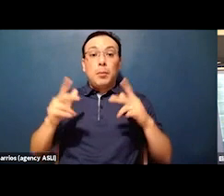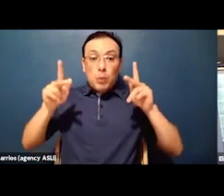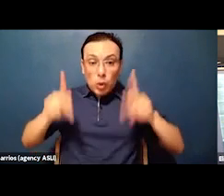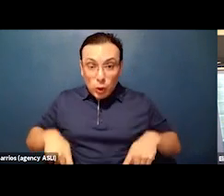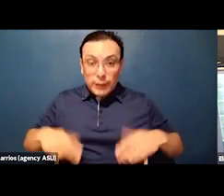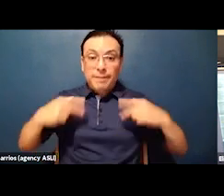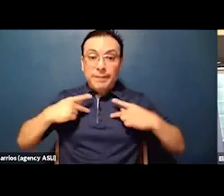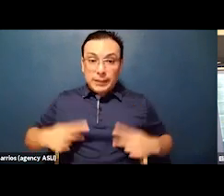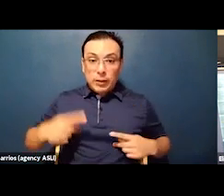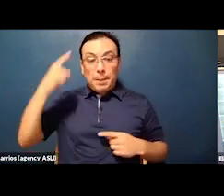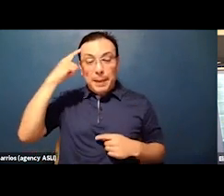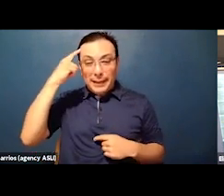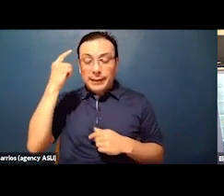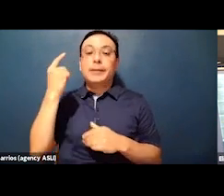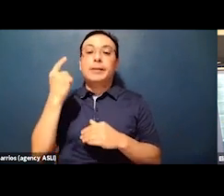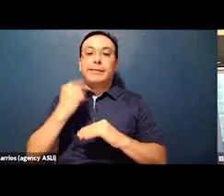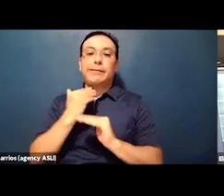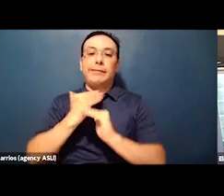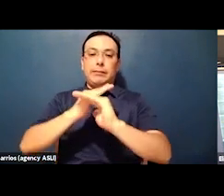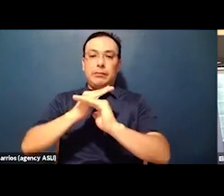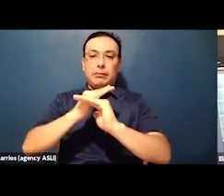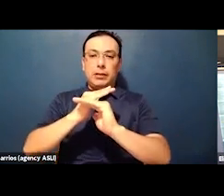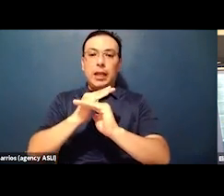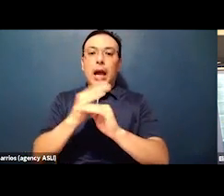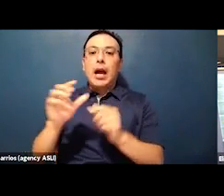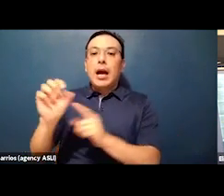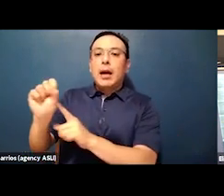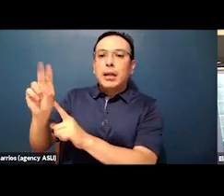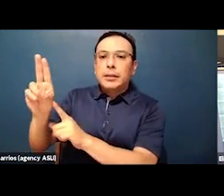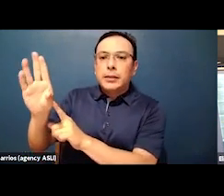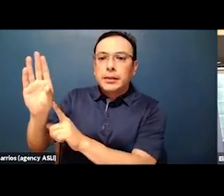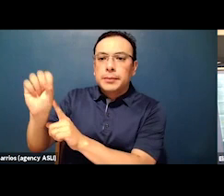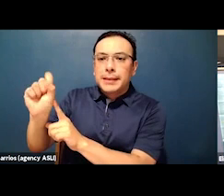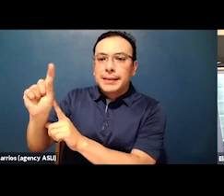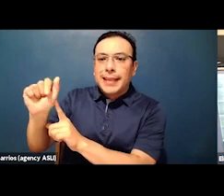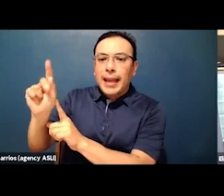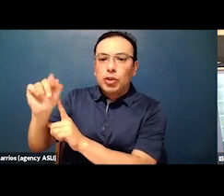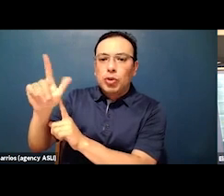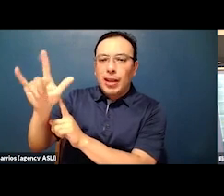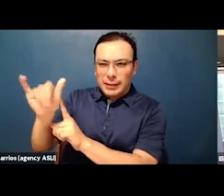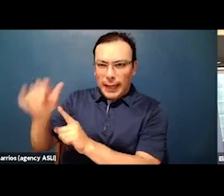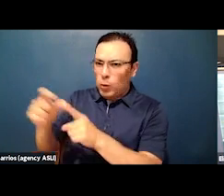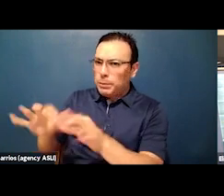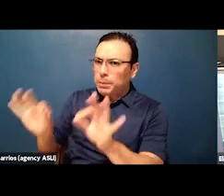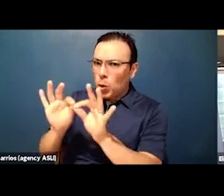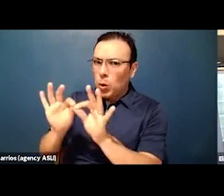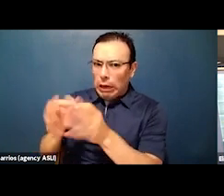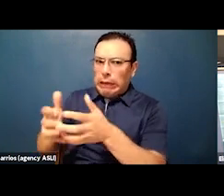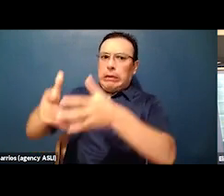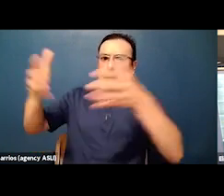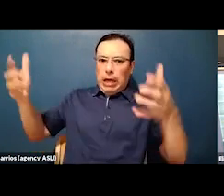word, substantially limits one or more major life activities. Now, these major life activities